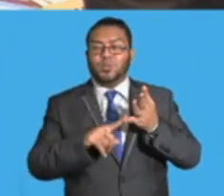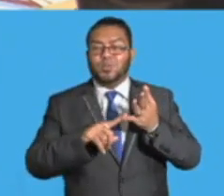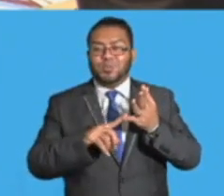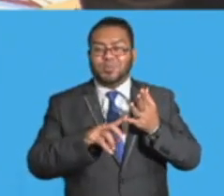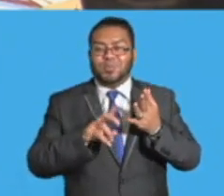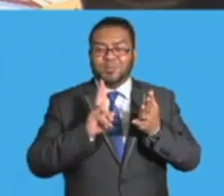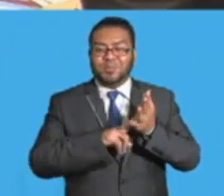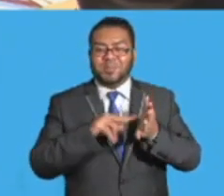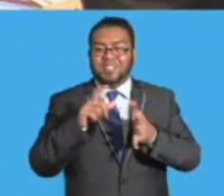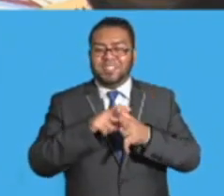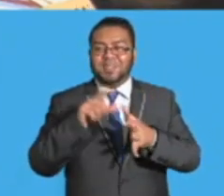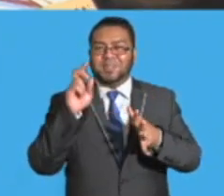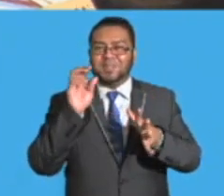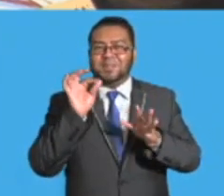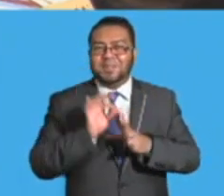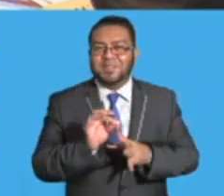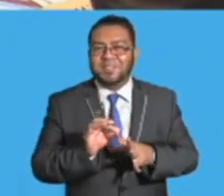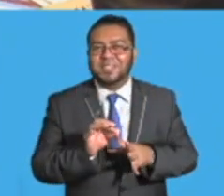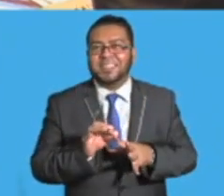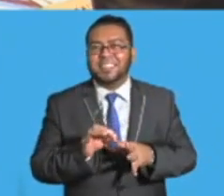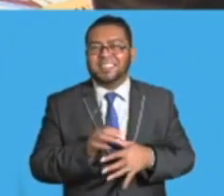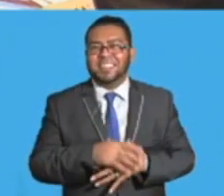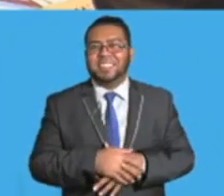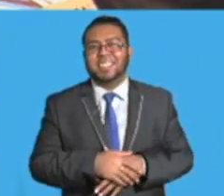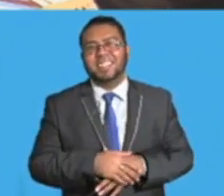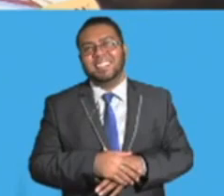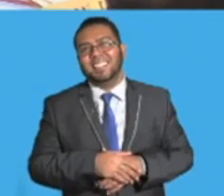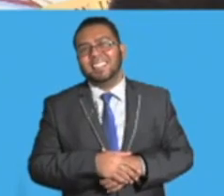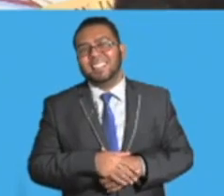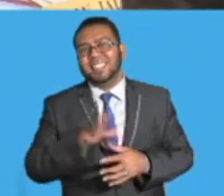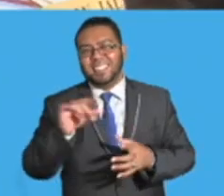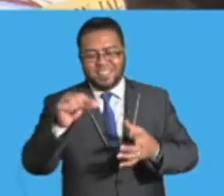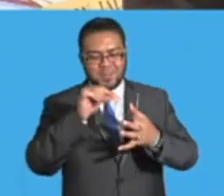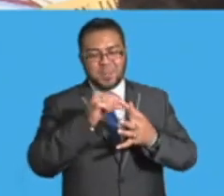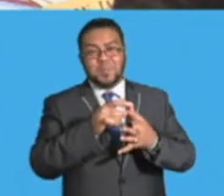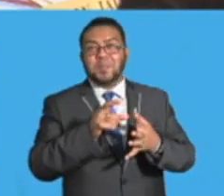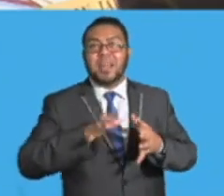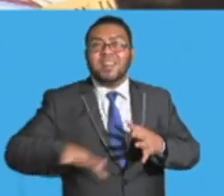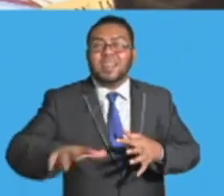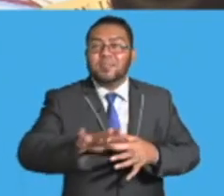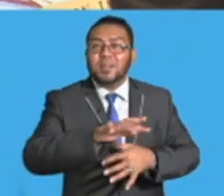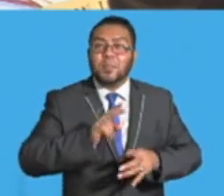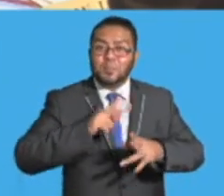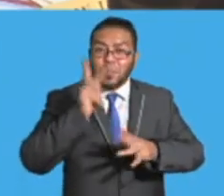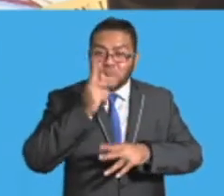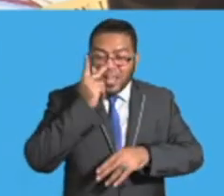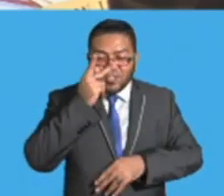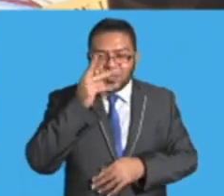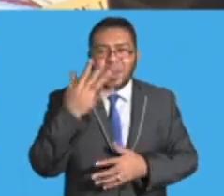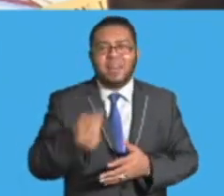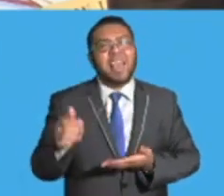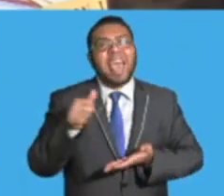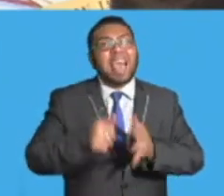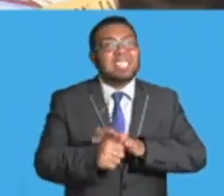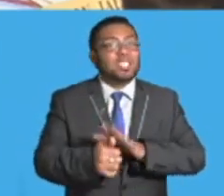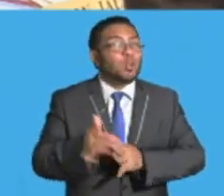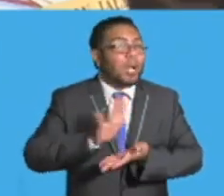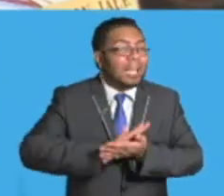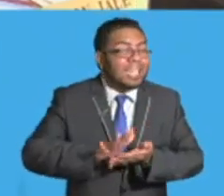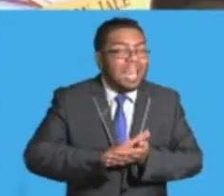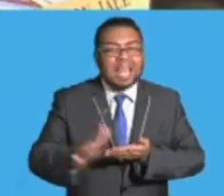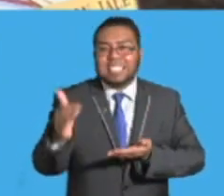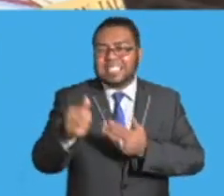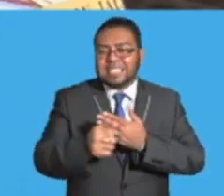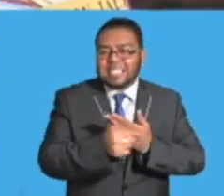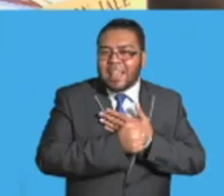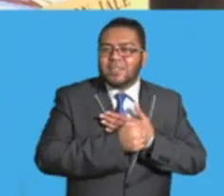target that 100% of Fiji's urban and peri-urban population will have access to clean and safe drinking water within the next